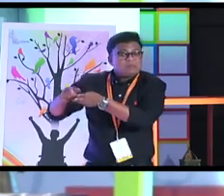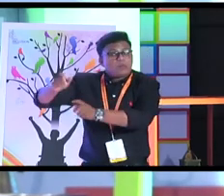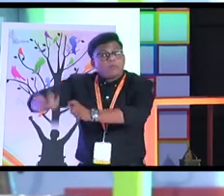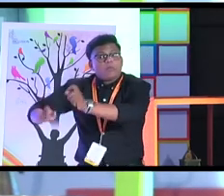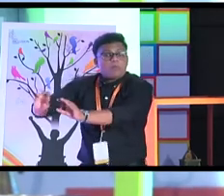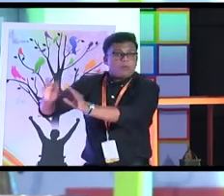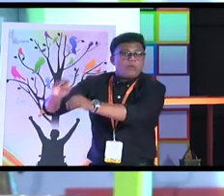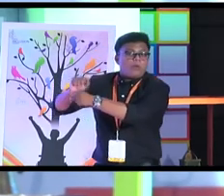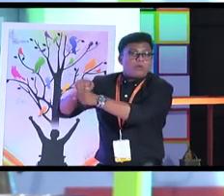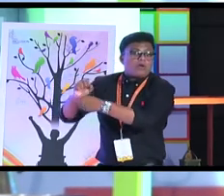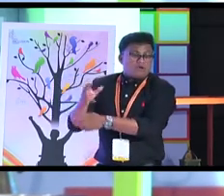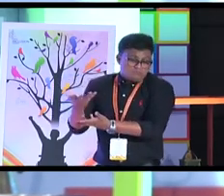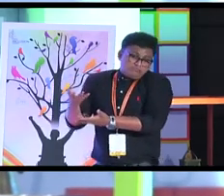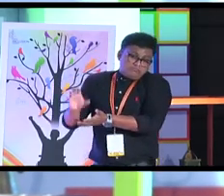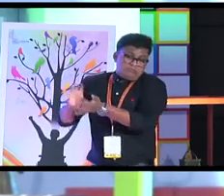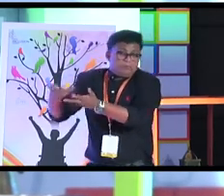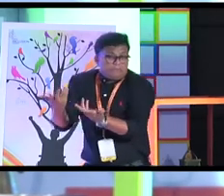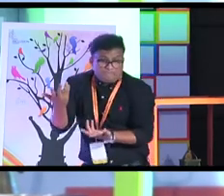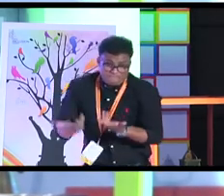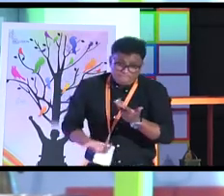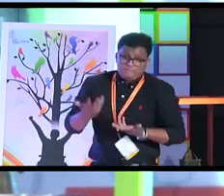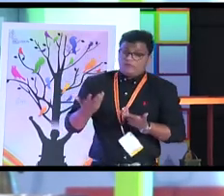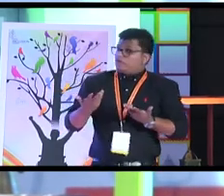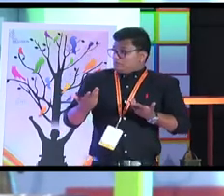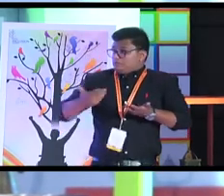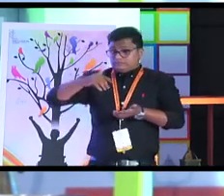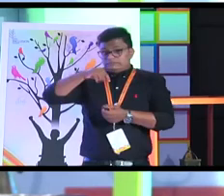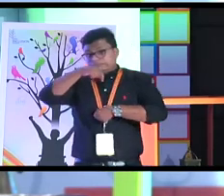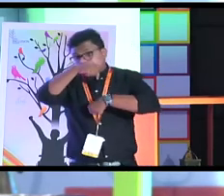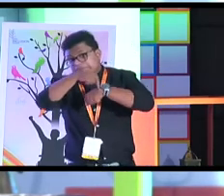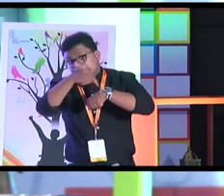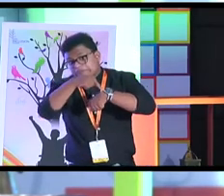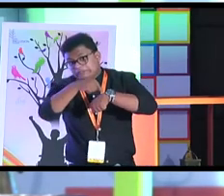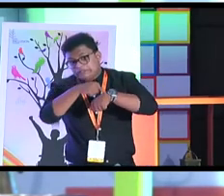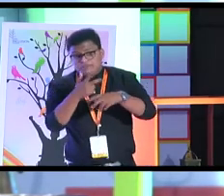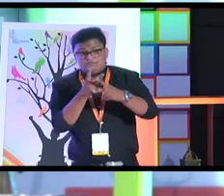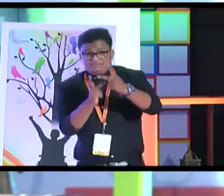So this has been an endeavor to bring people with